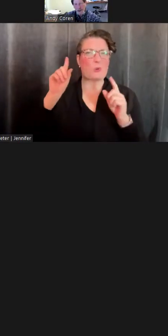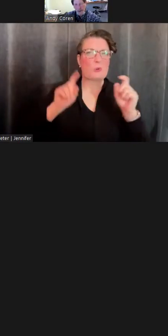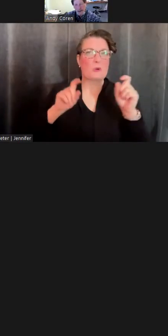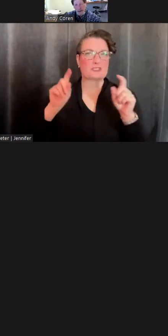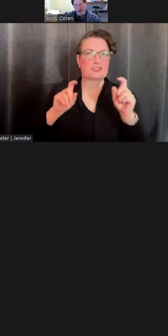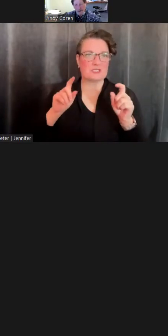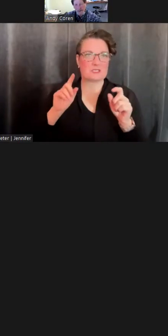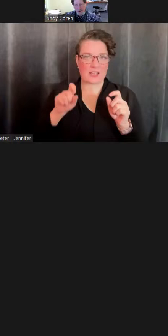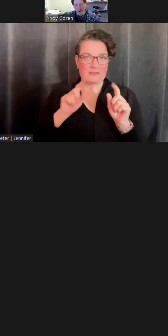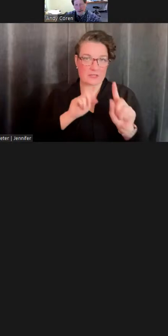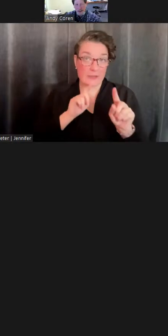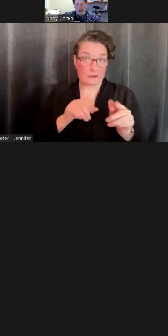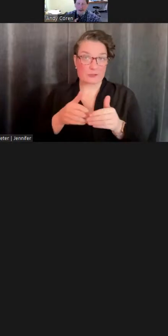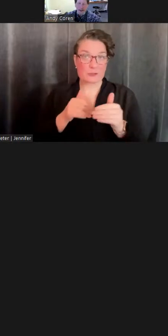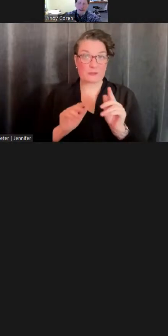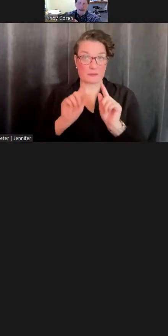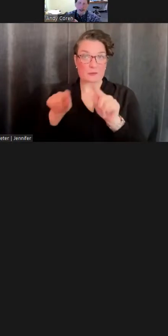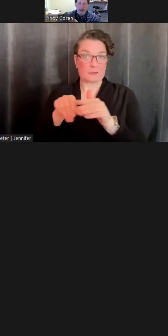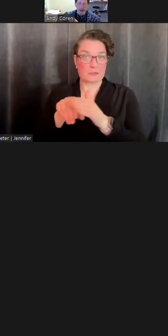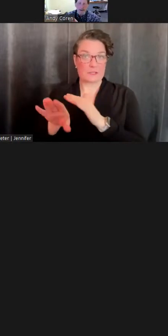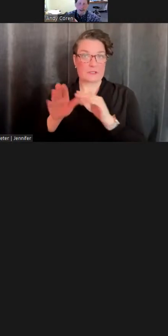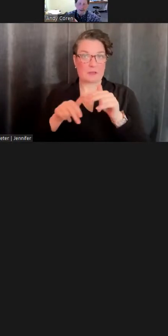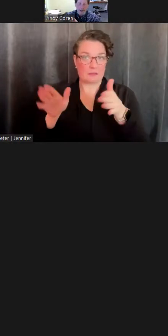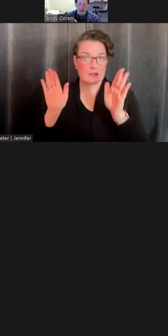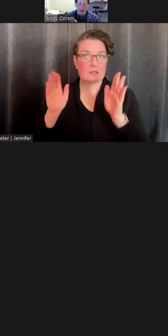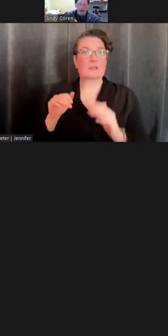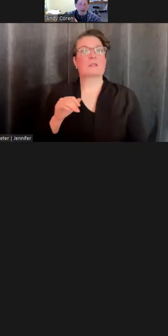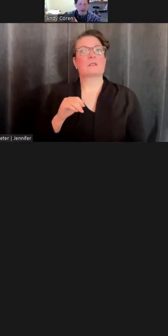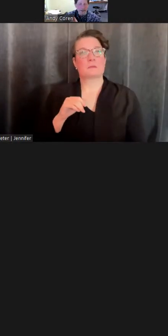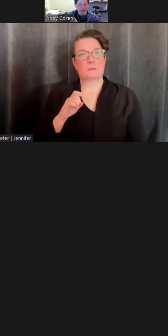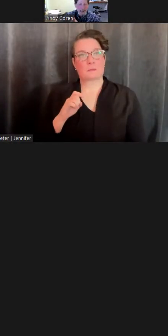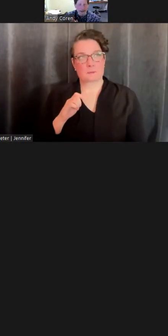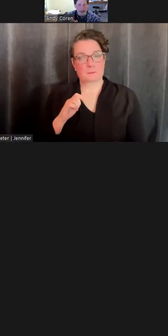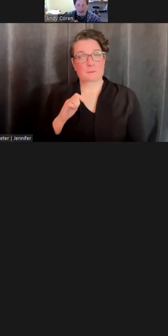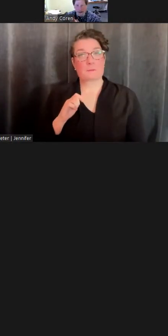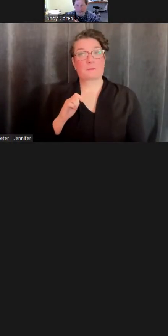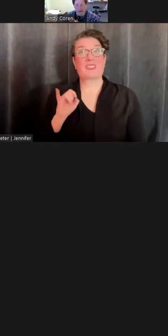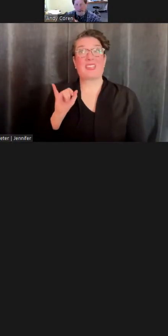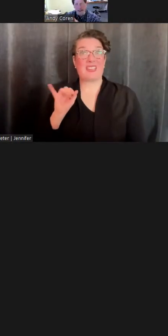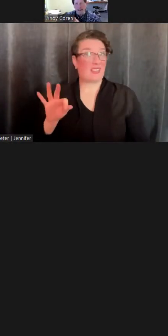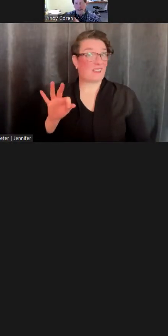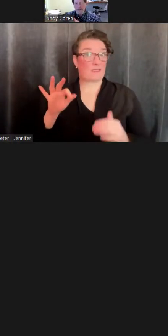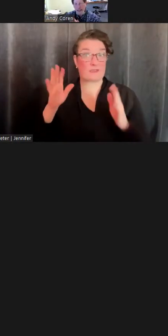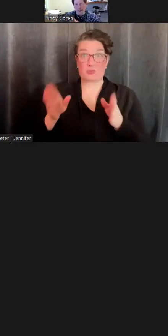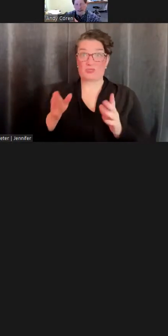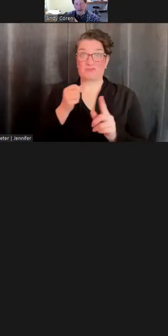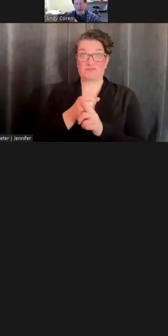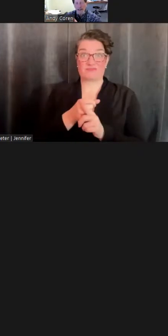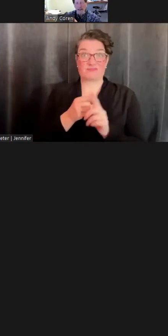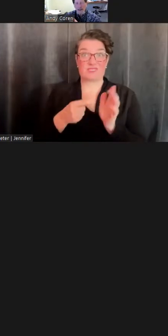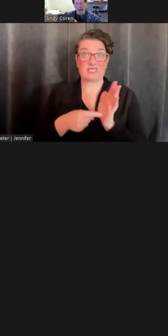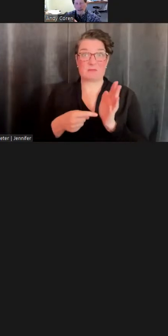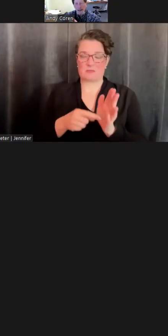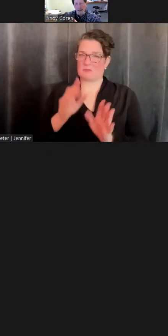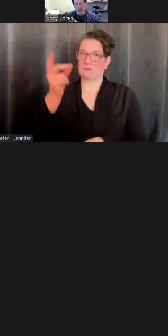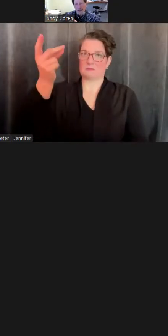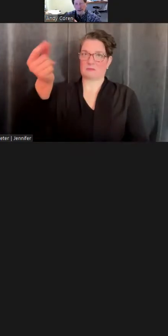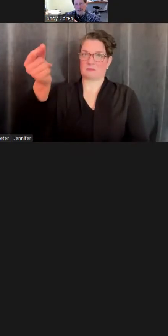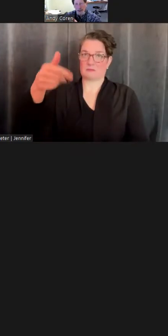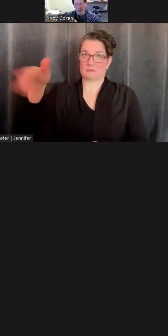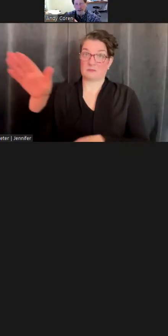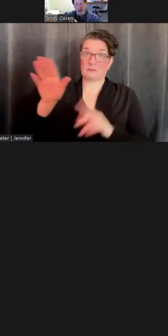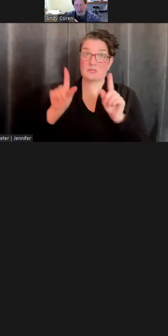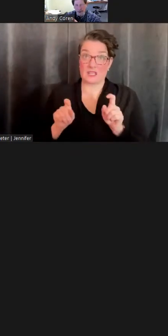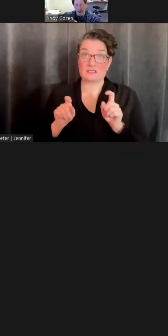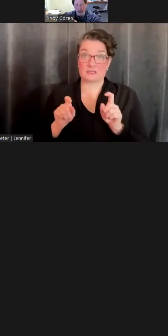So we addressed some of those things. The ability, as soon as somebody has any symptoms, to get them tested. And so